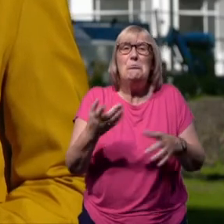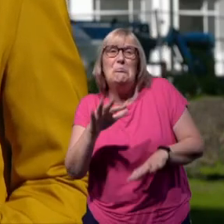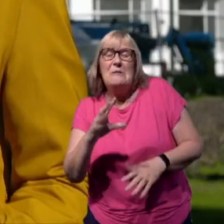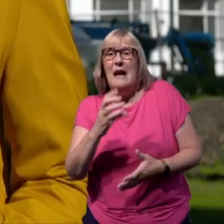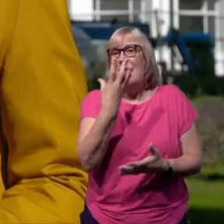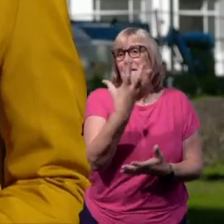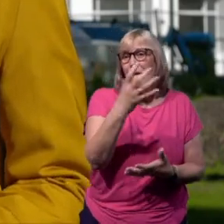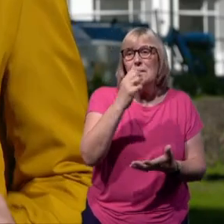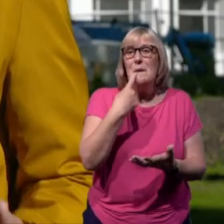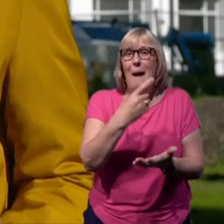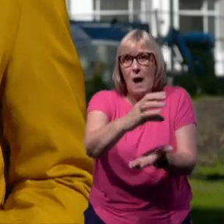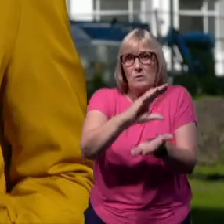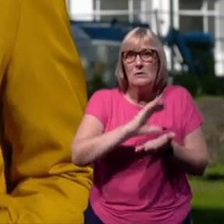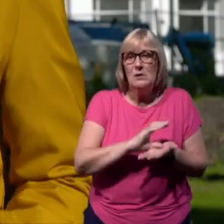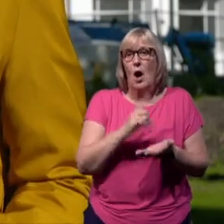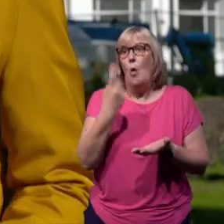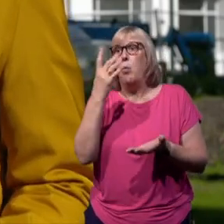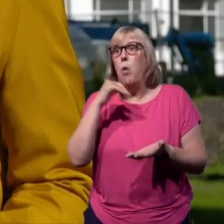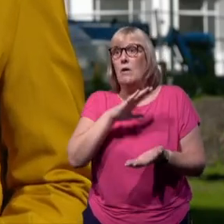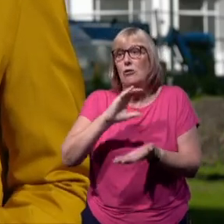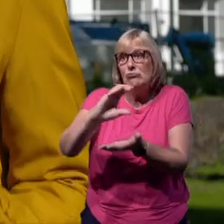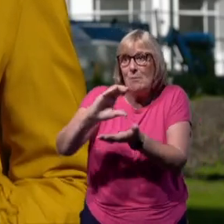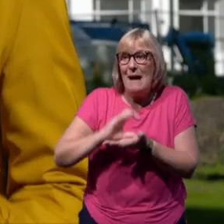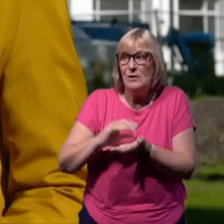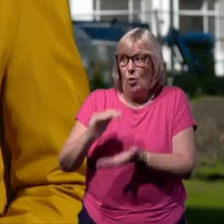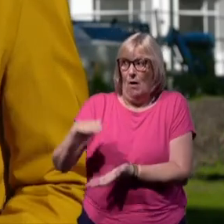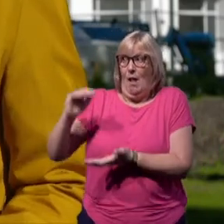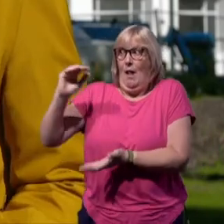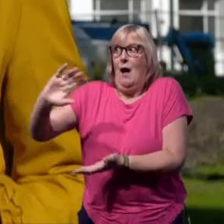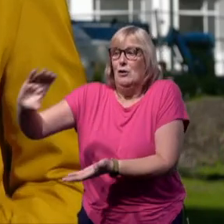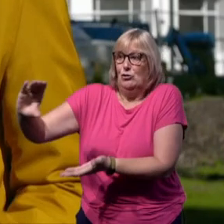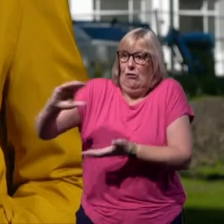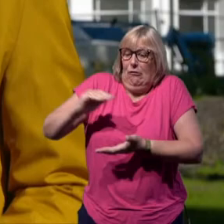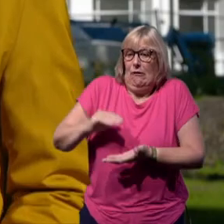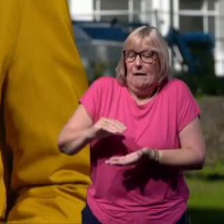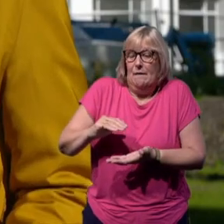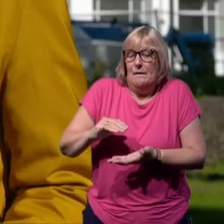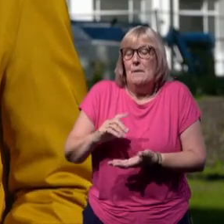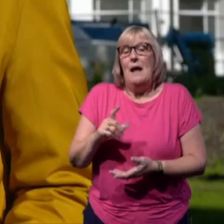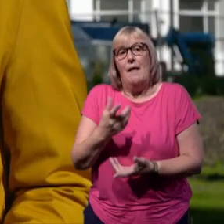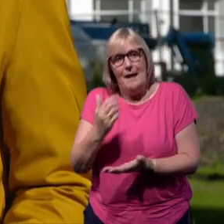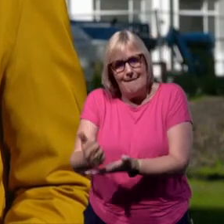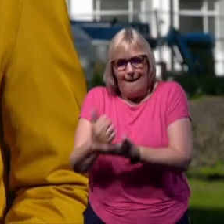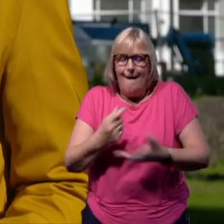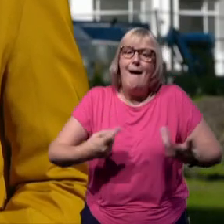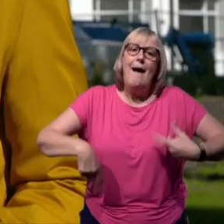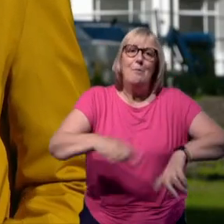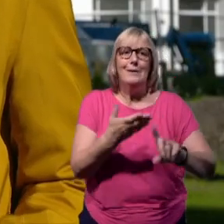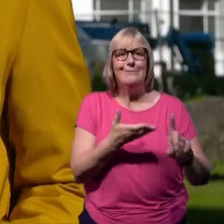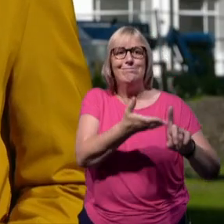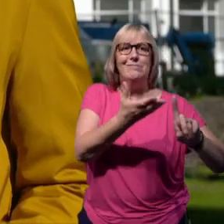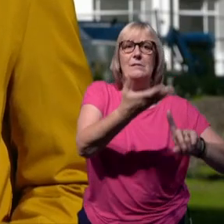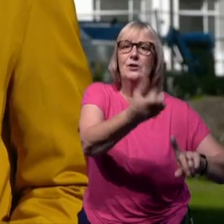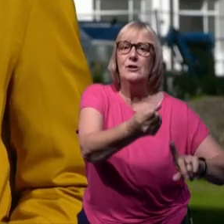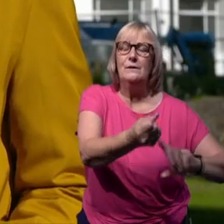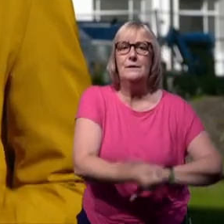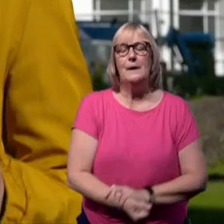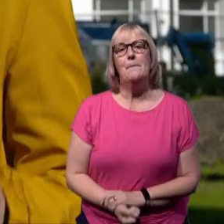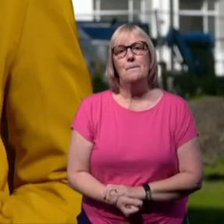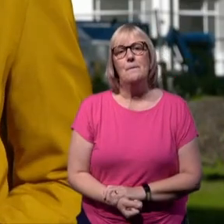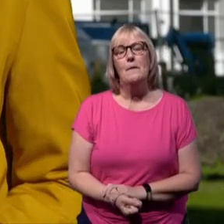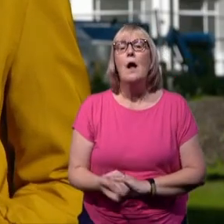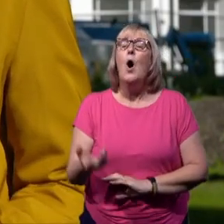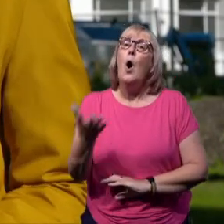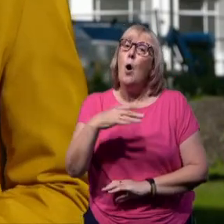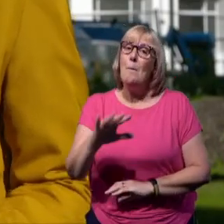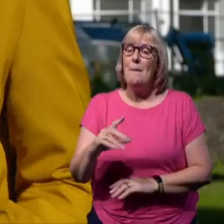or £100 or maybe even a larger gift towards the project to help us reach this goal? Or maybe you would consider giving